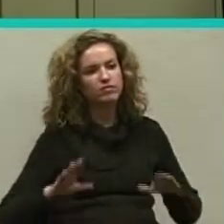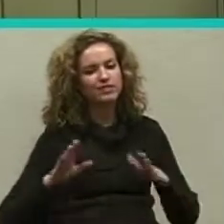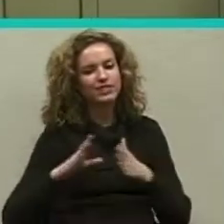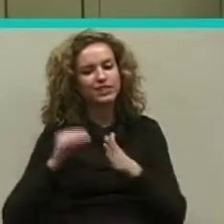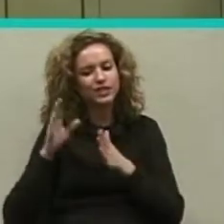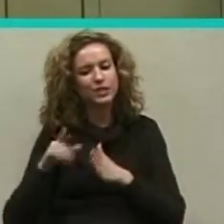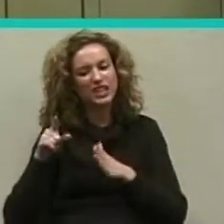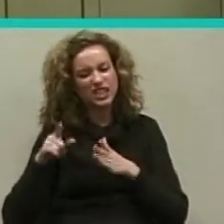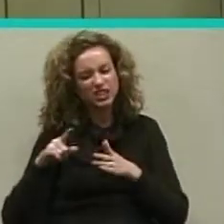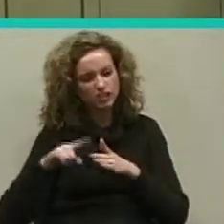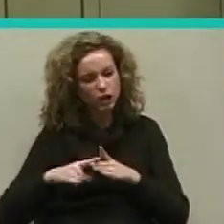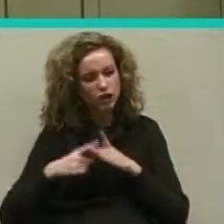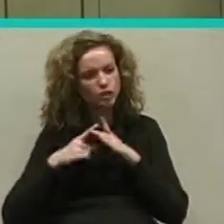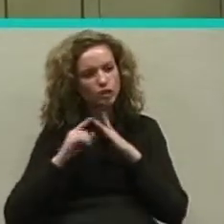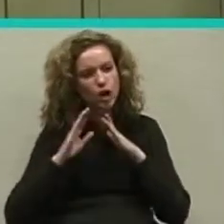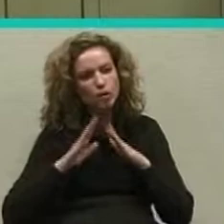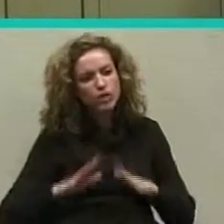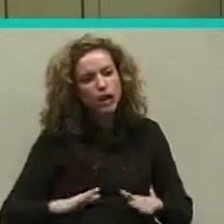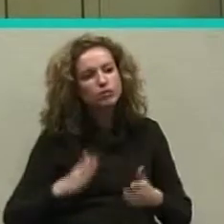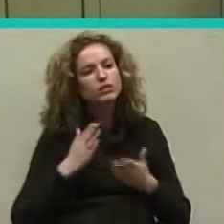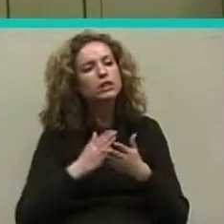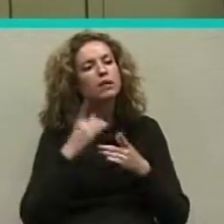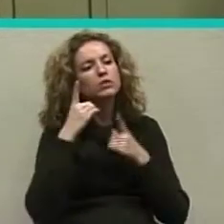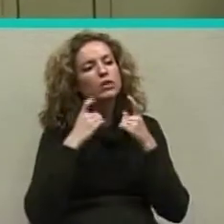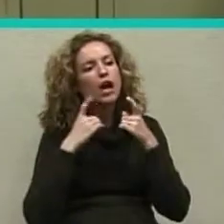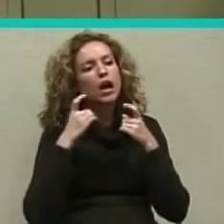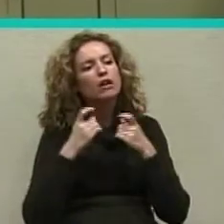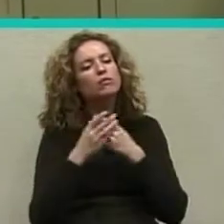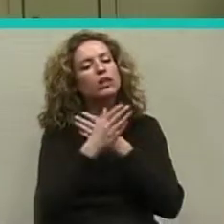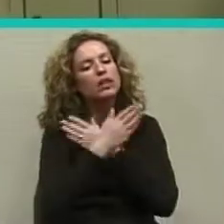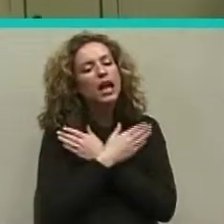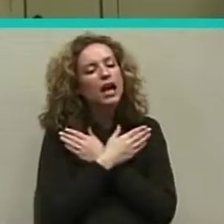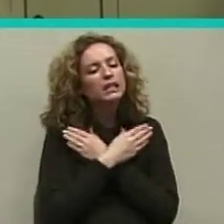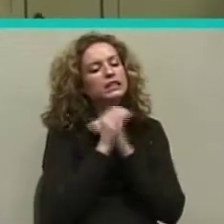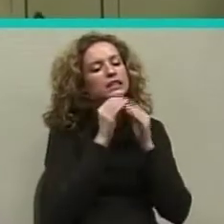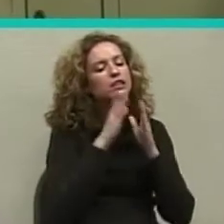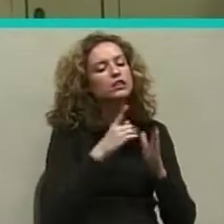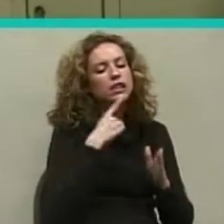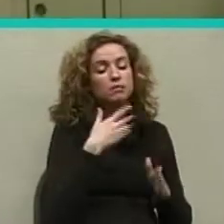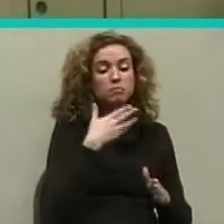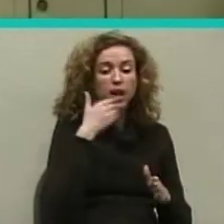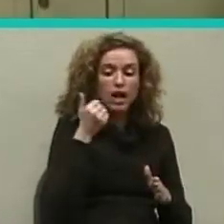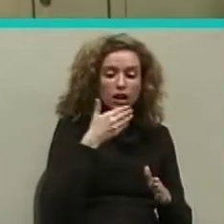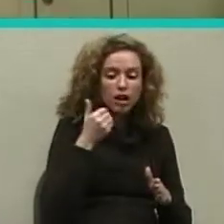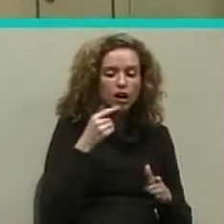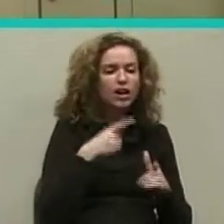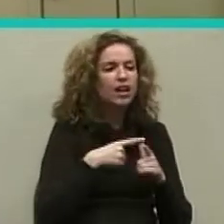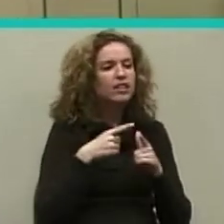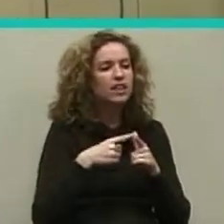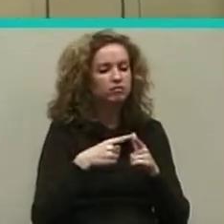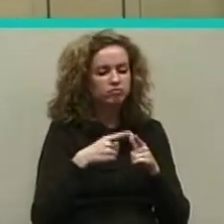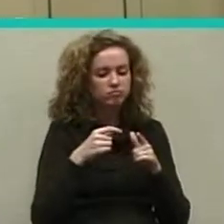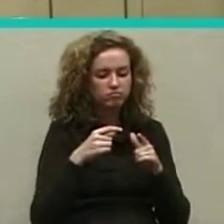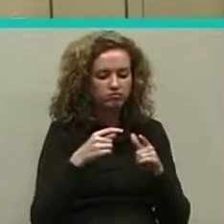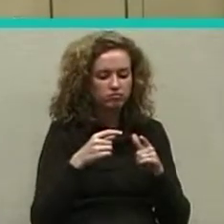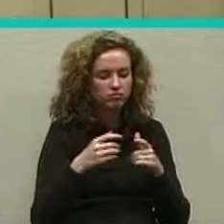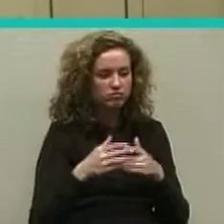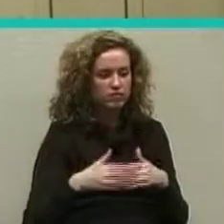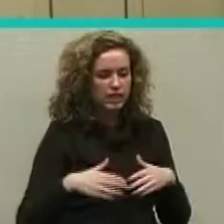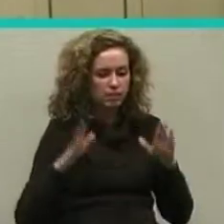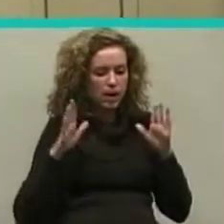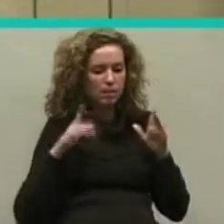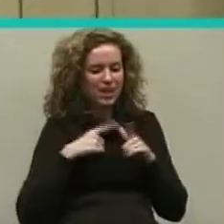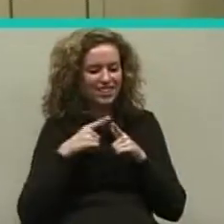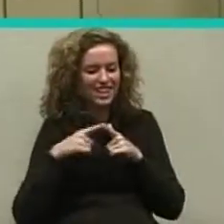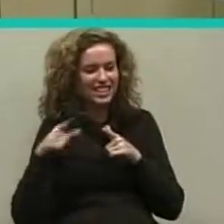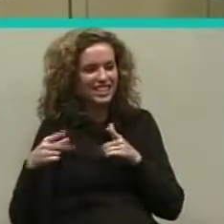to calm down, stops crying, and appears to relax. Mrs. Katz says that's better and releases Michael from the basket hold, and Michael stands